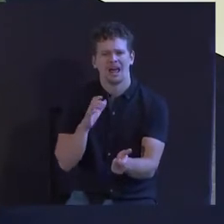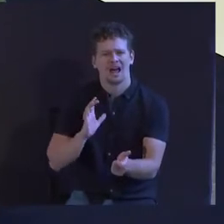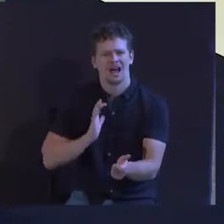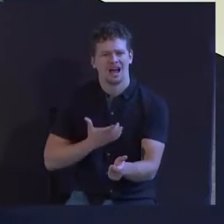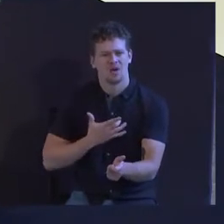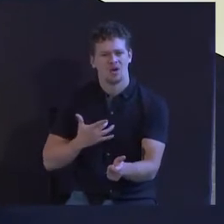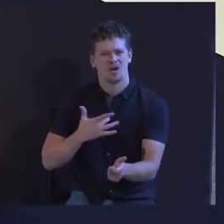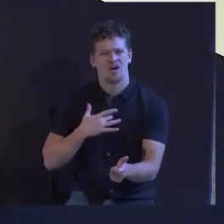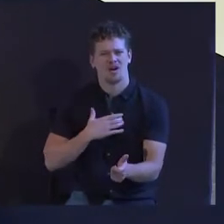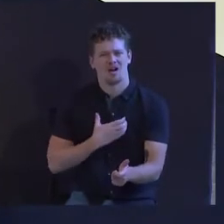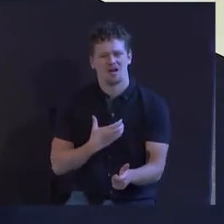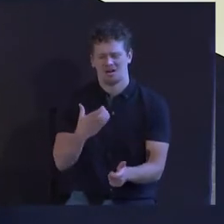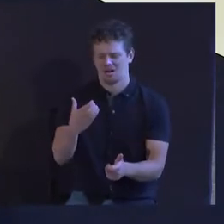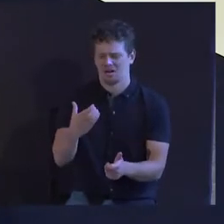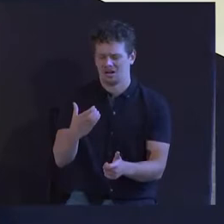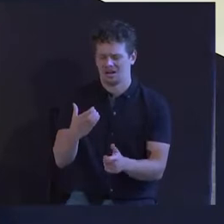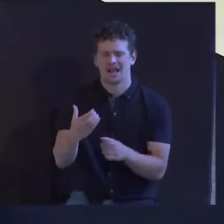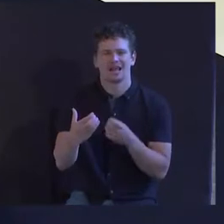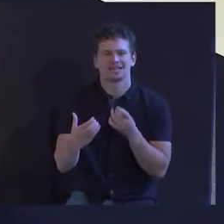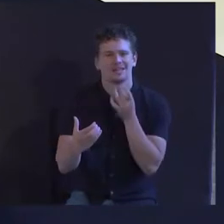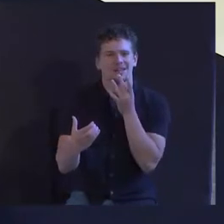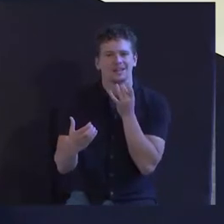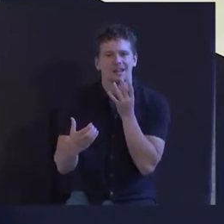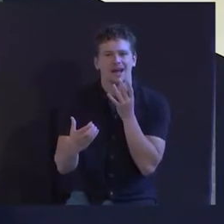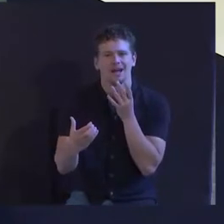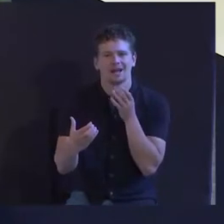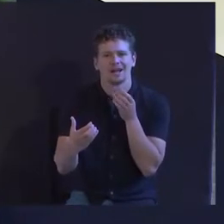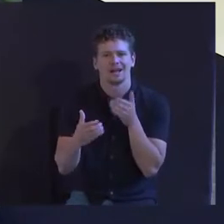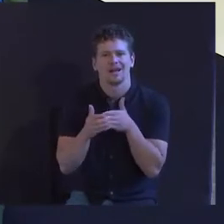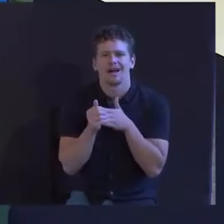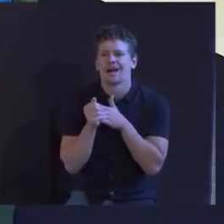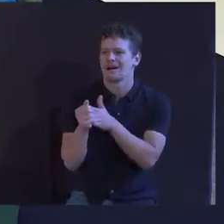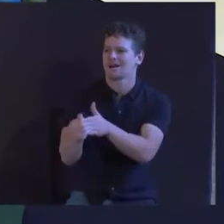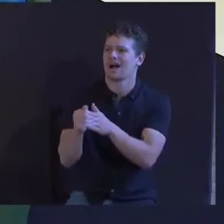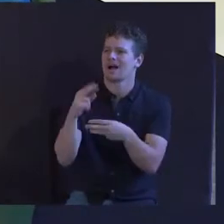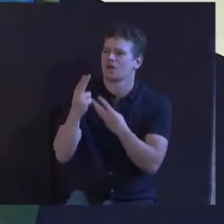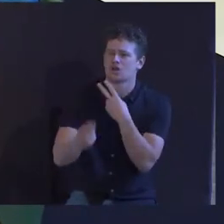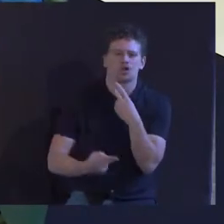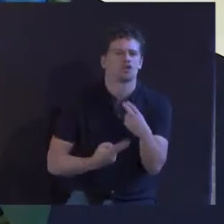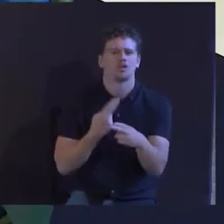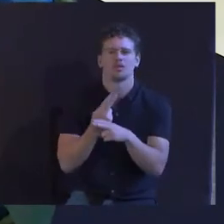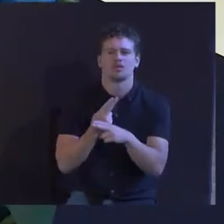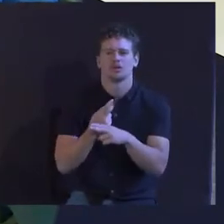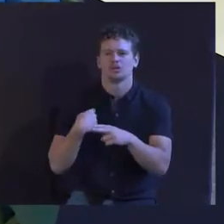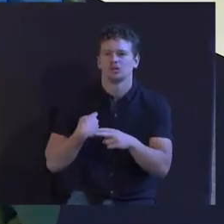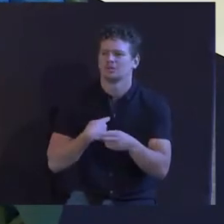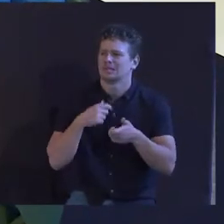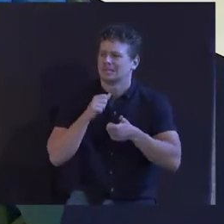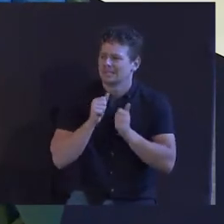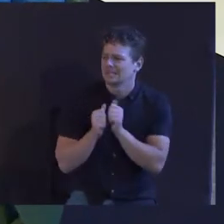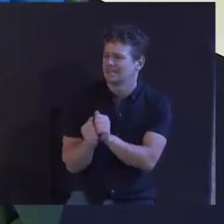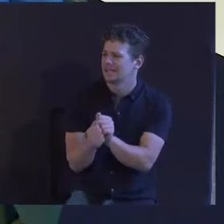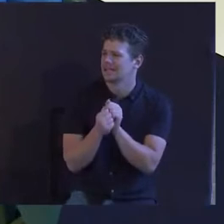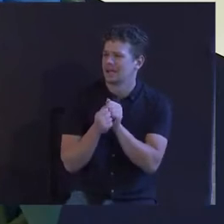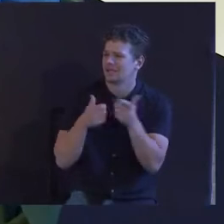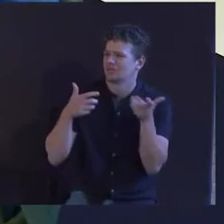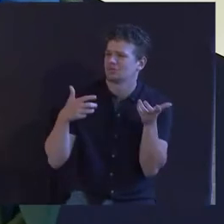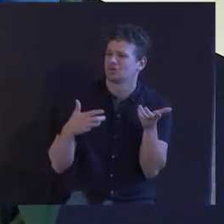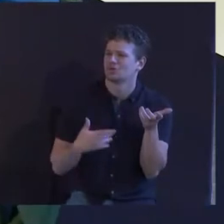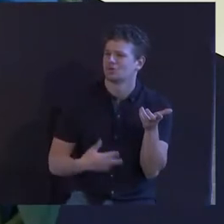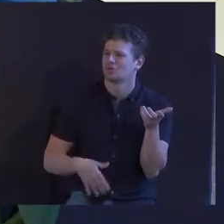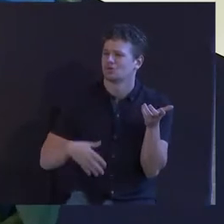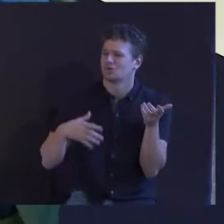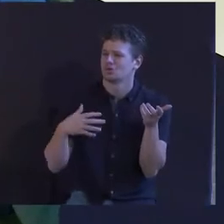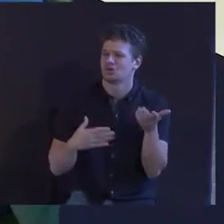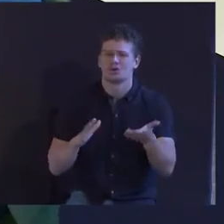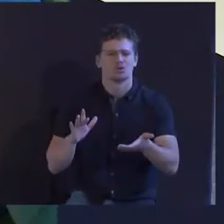the universe, to be a chord in the one song of our healed and